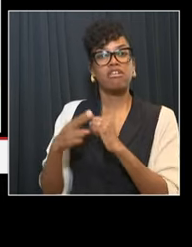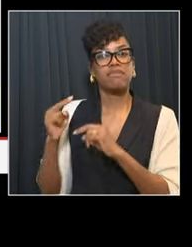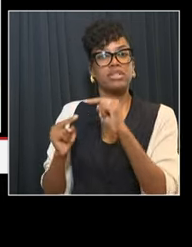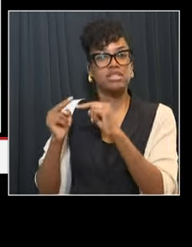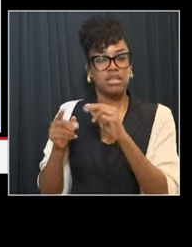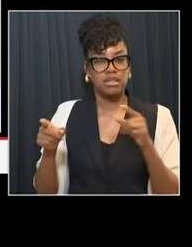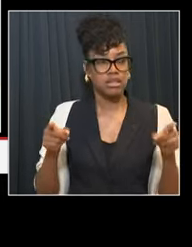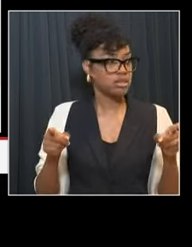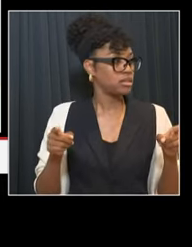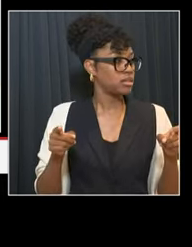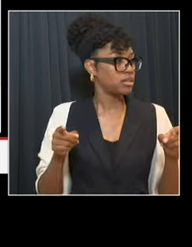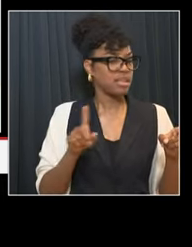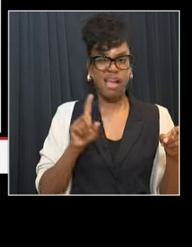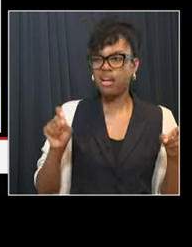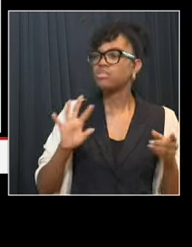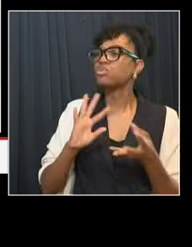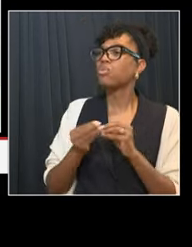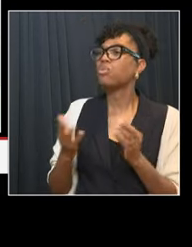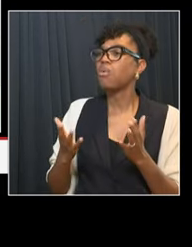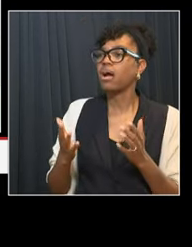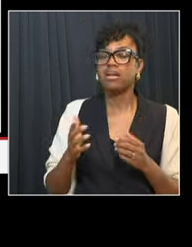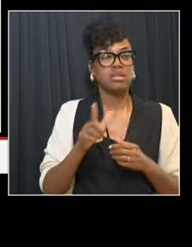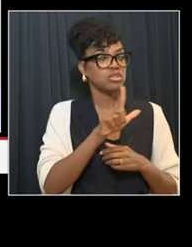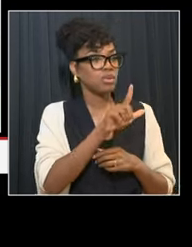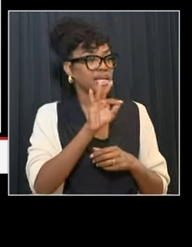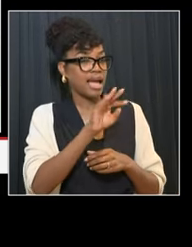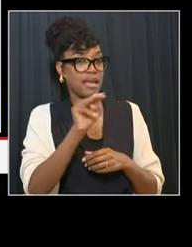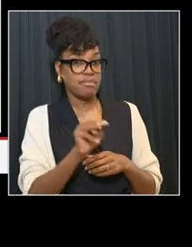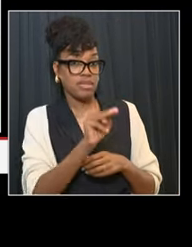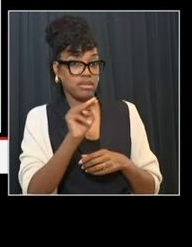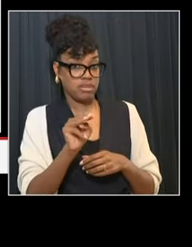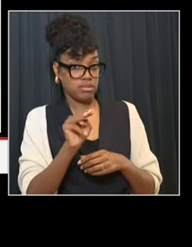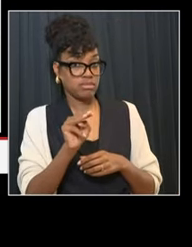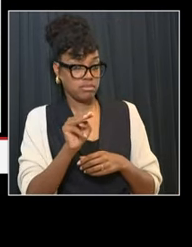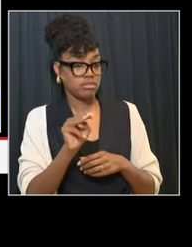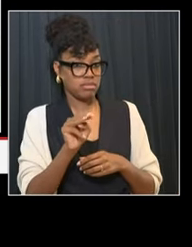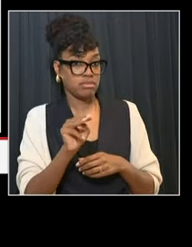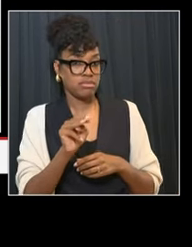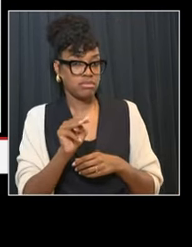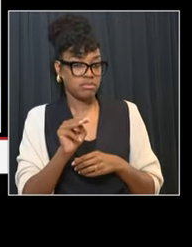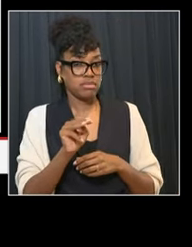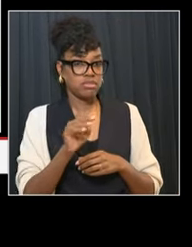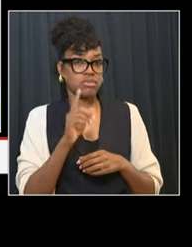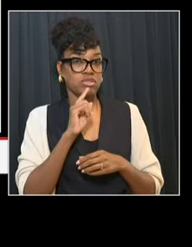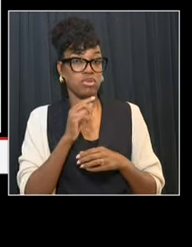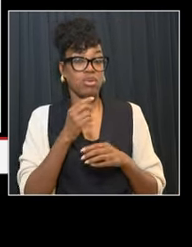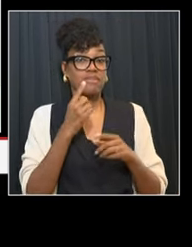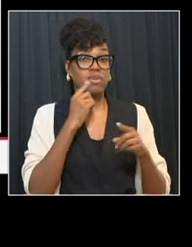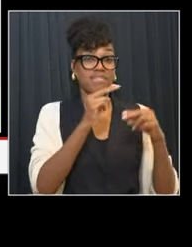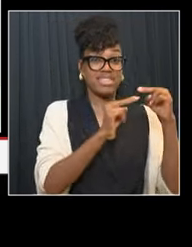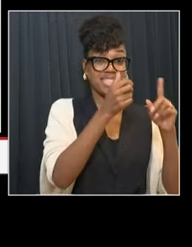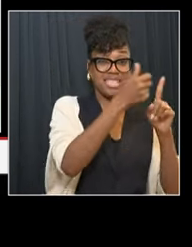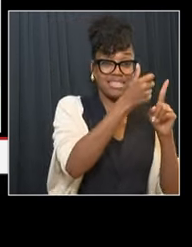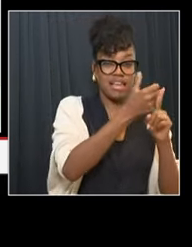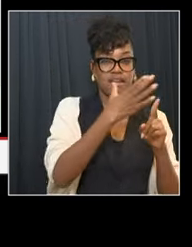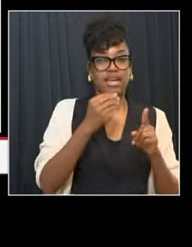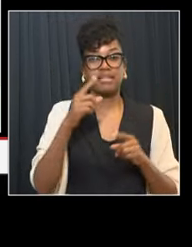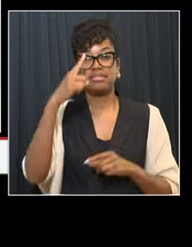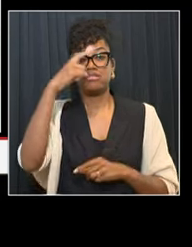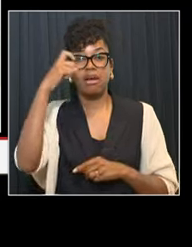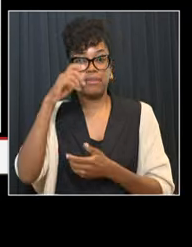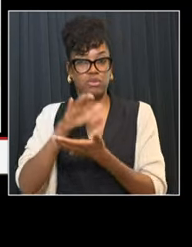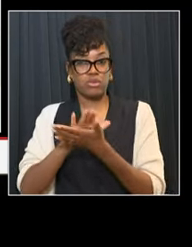be 29 million. So it's 24 million for the facility and 5 million for the Sumner School,